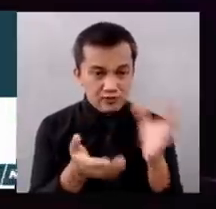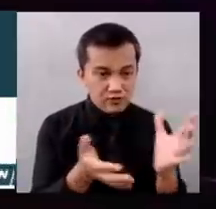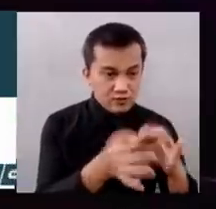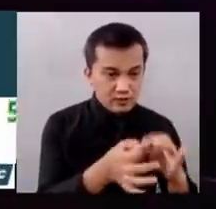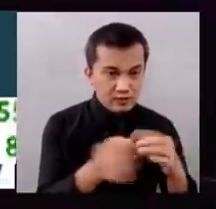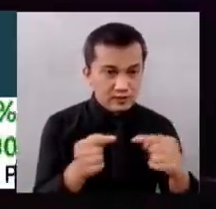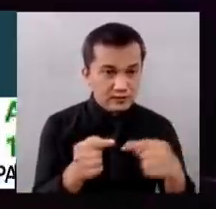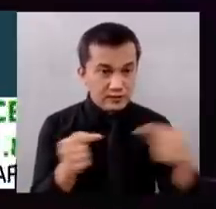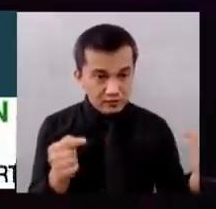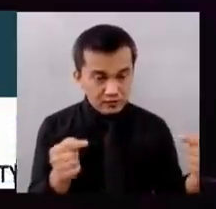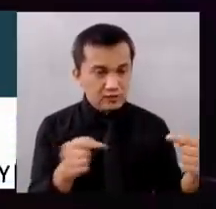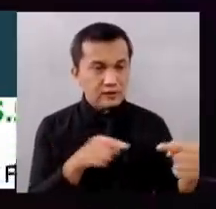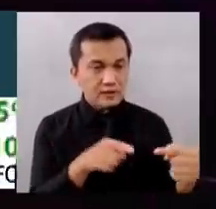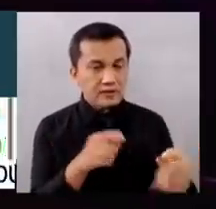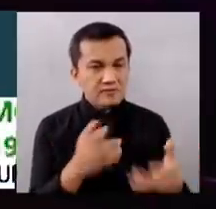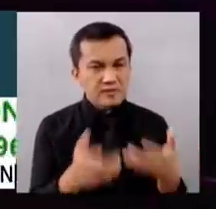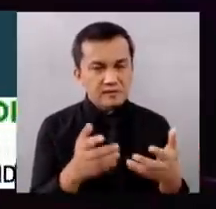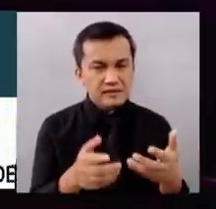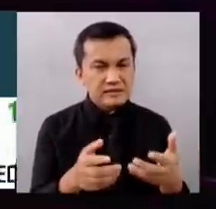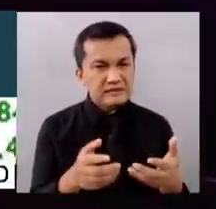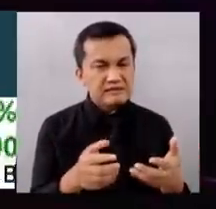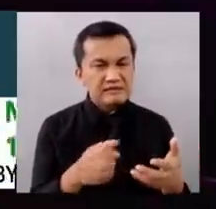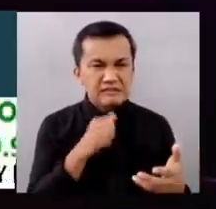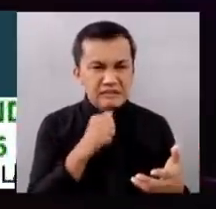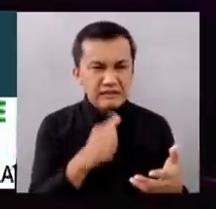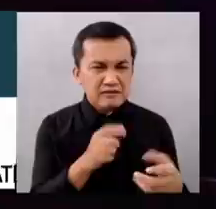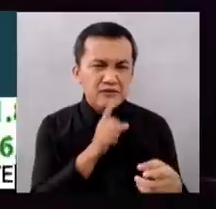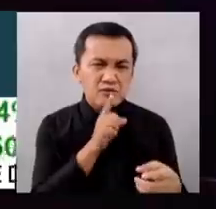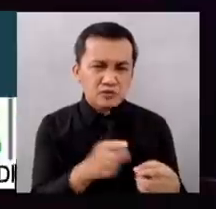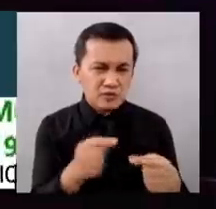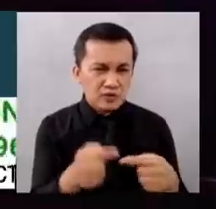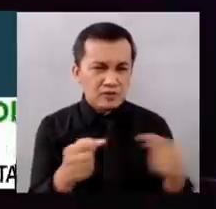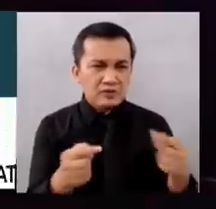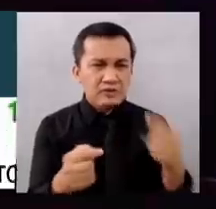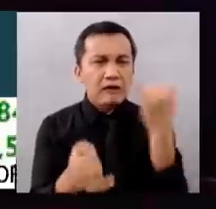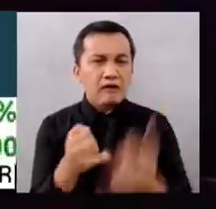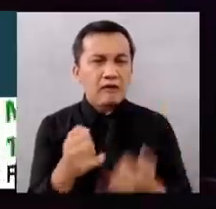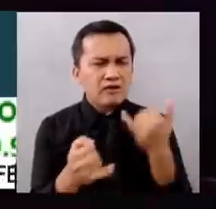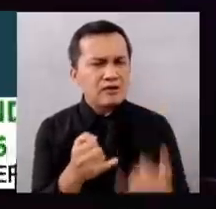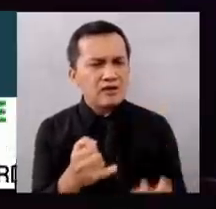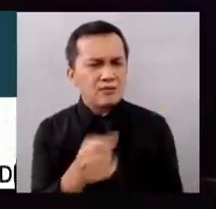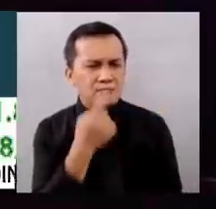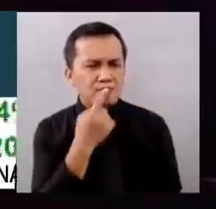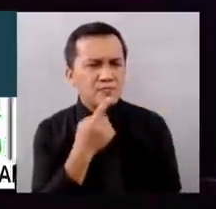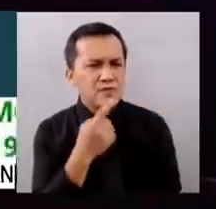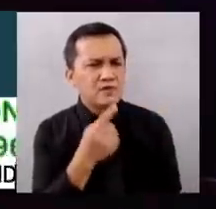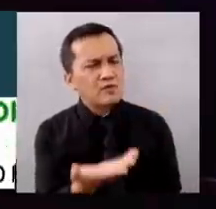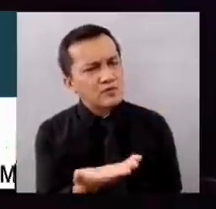opposition, that it may not be the true opposition eventually. What is your answer to that?